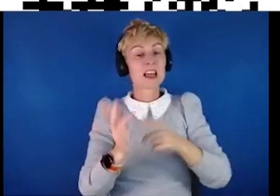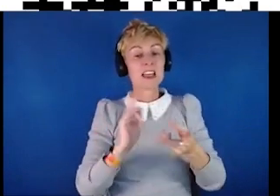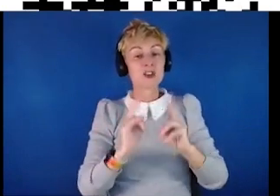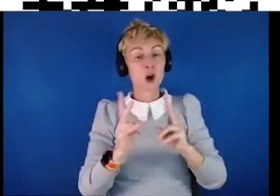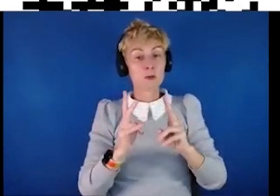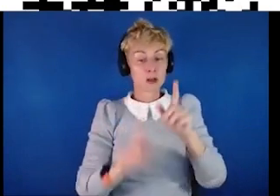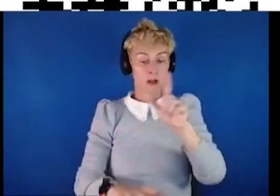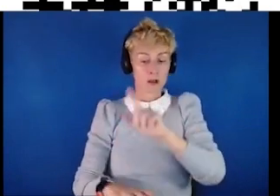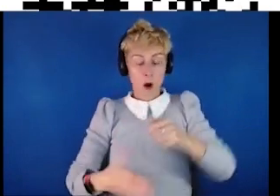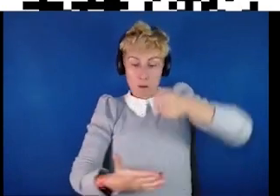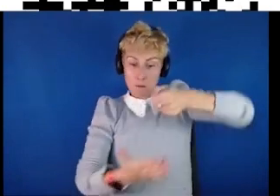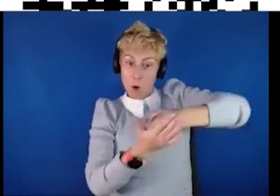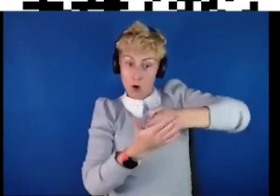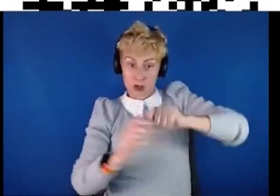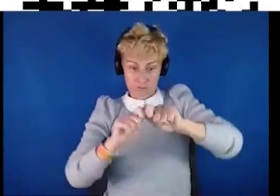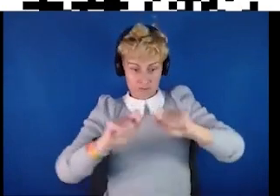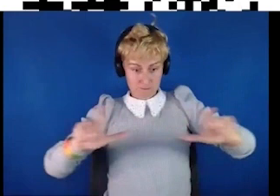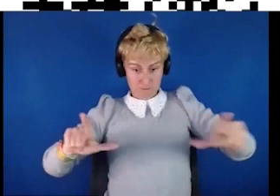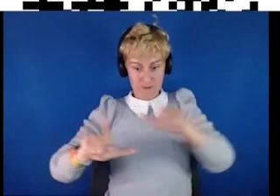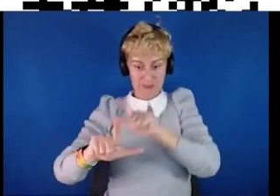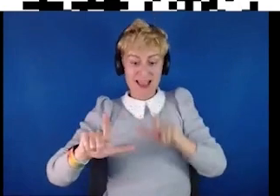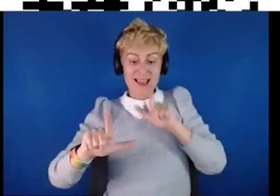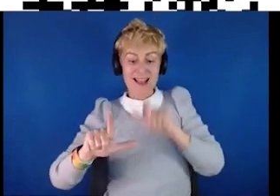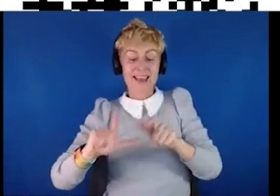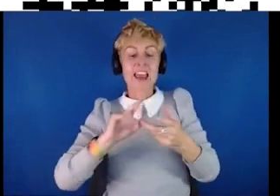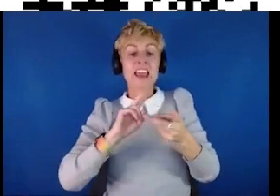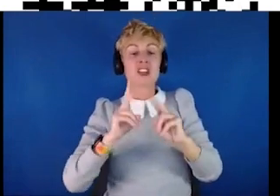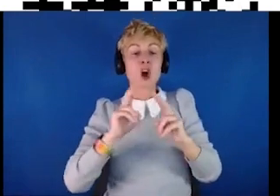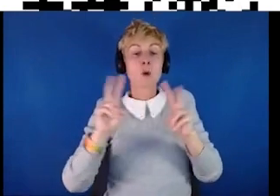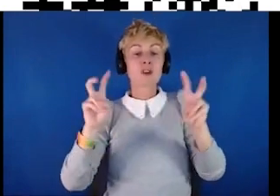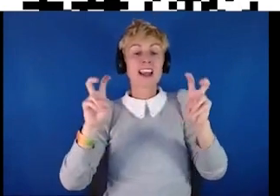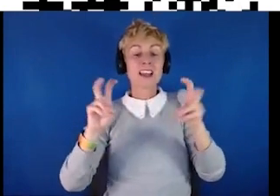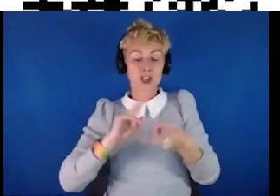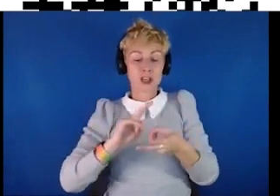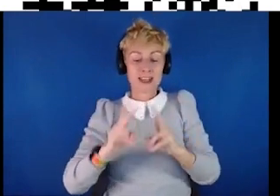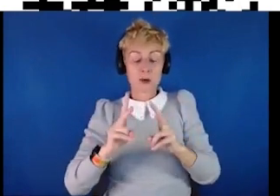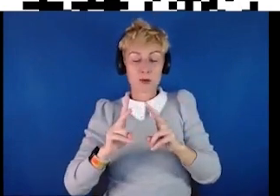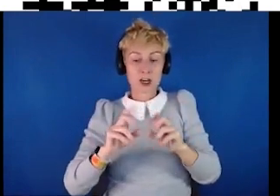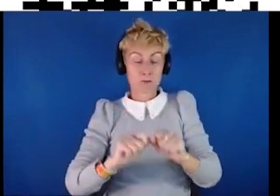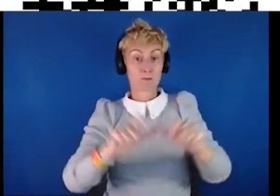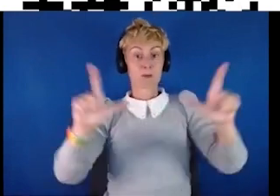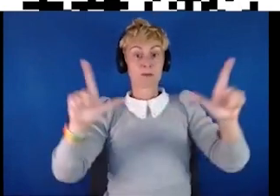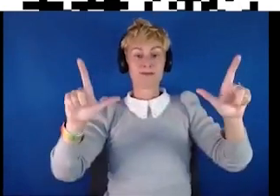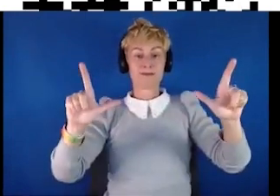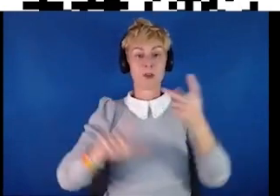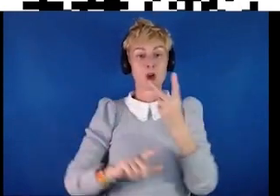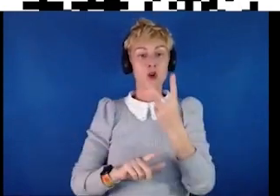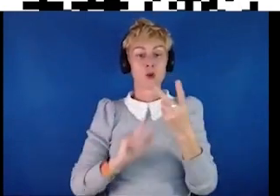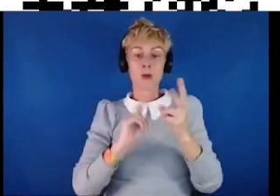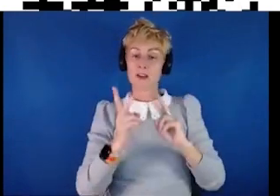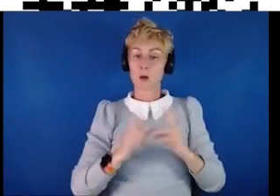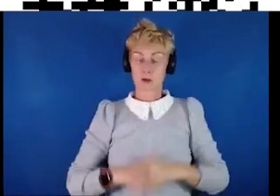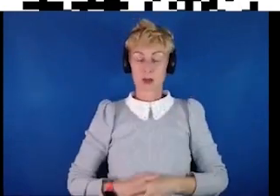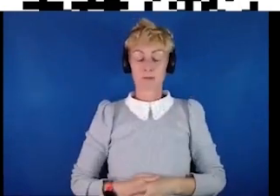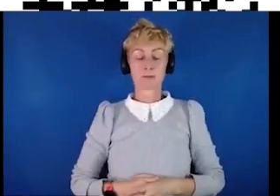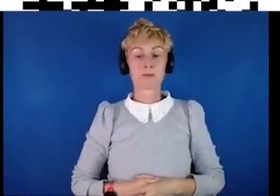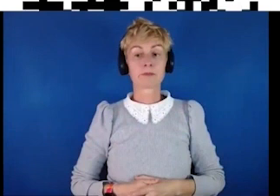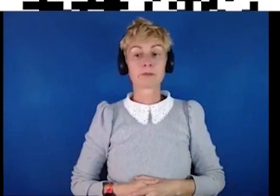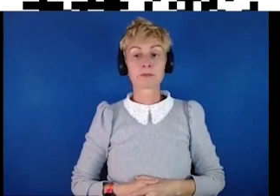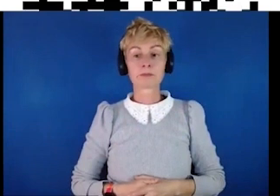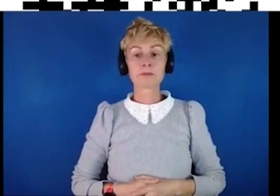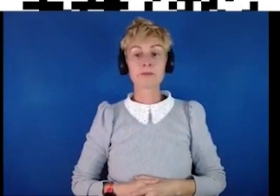interpretation icon on your Zoom dashboard. You can click that one and it'll open up the interpreters in that small box in your meeting